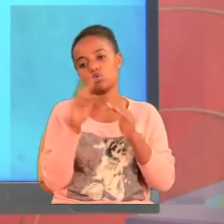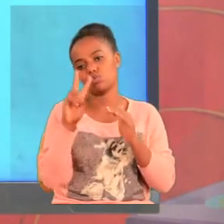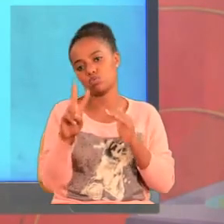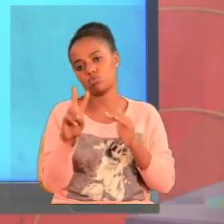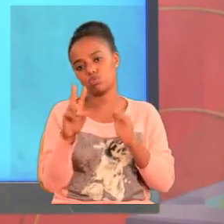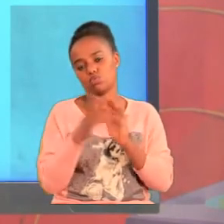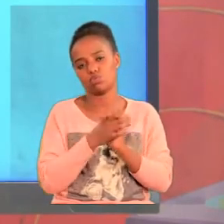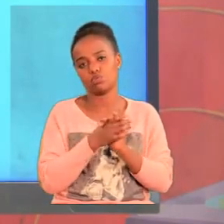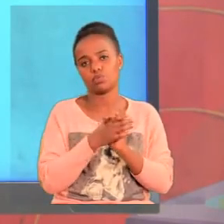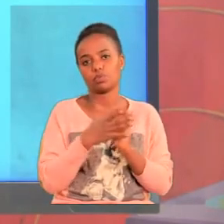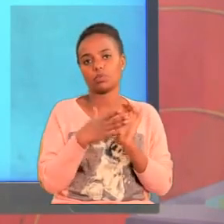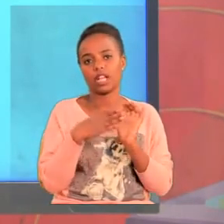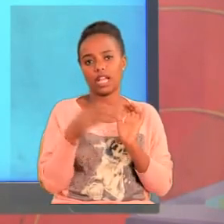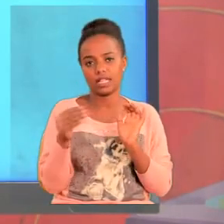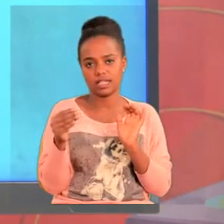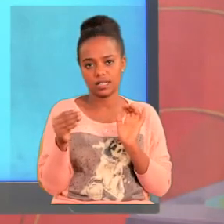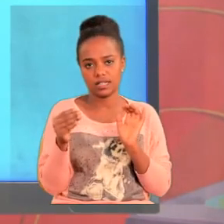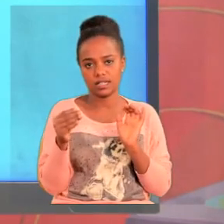2. And